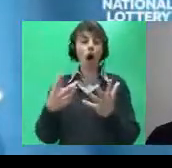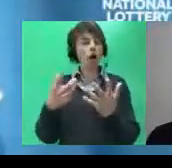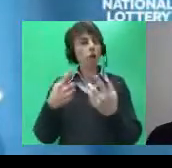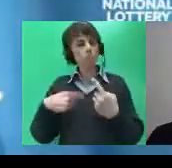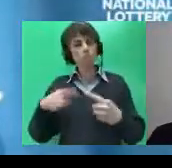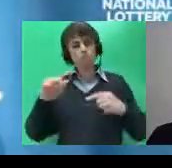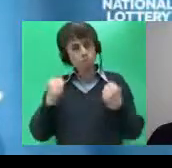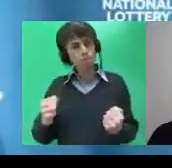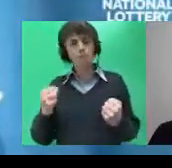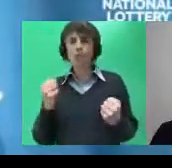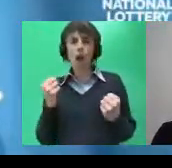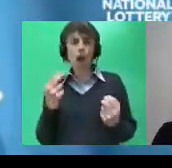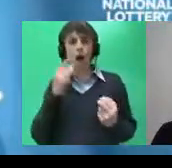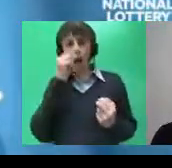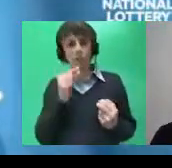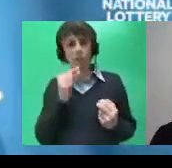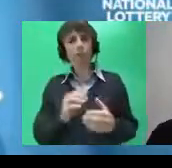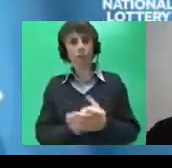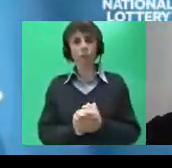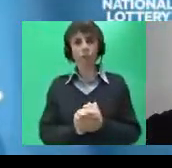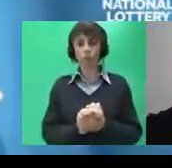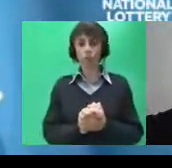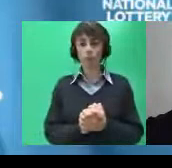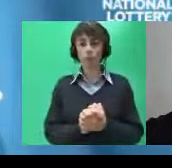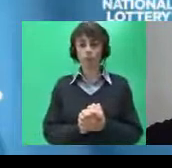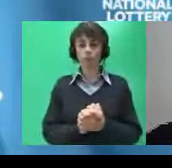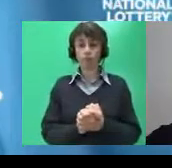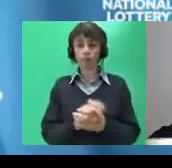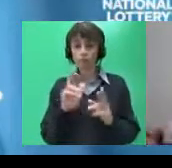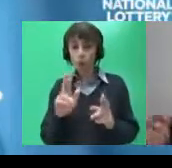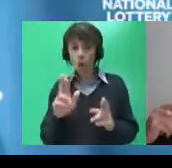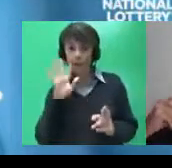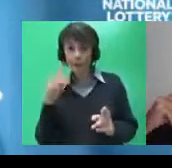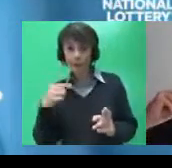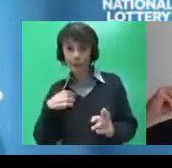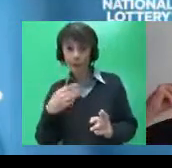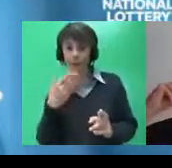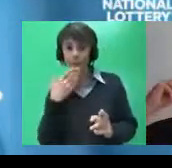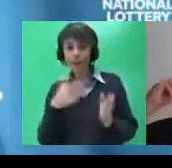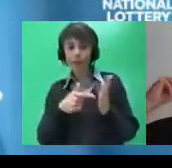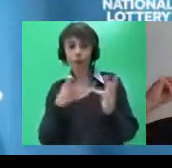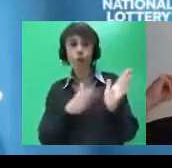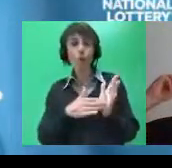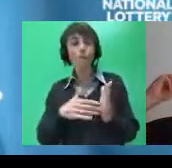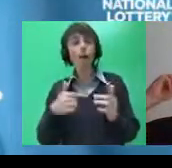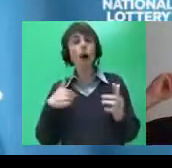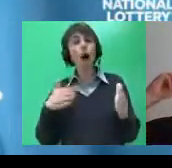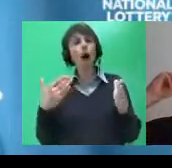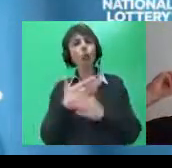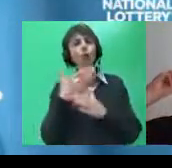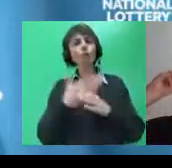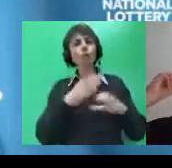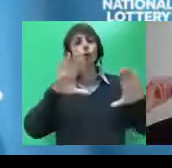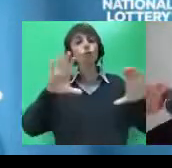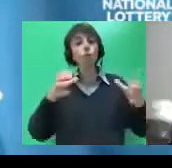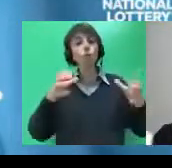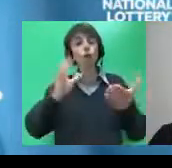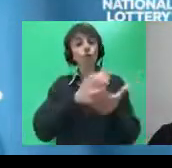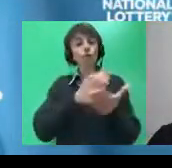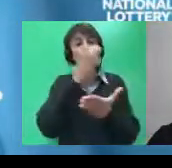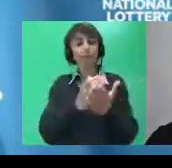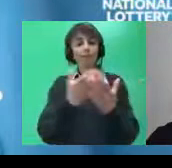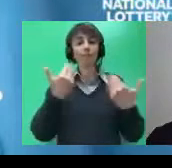hear me okay. My name's Gail and I work for the Richmond Group of Charities as Physical Activity